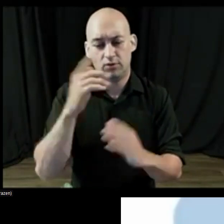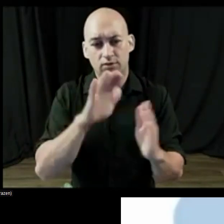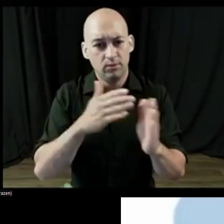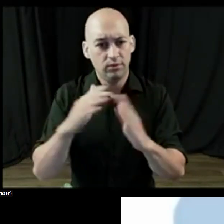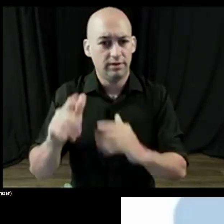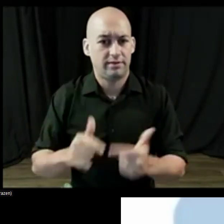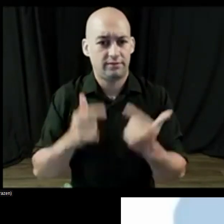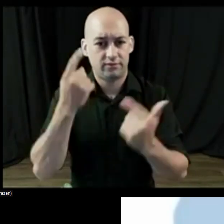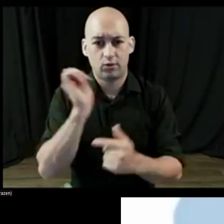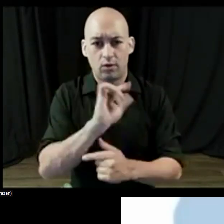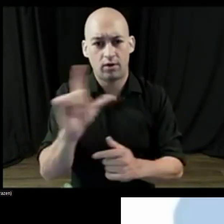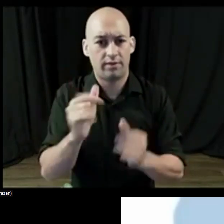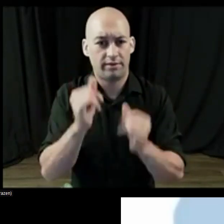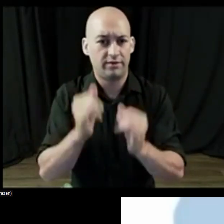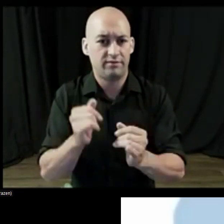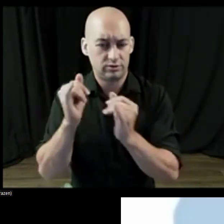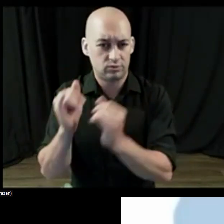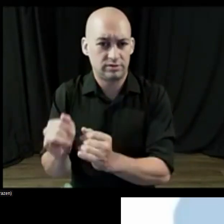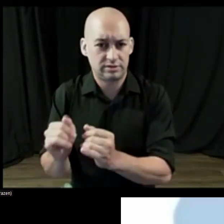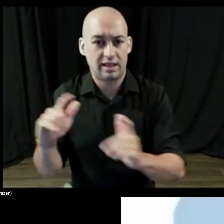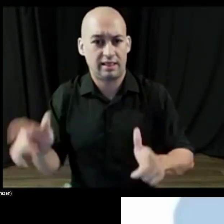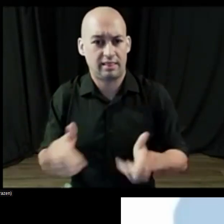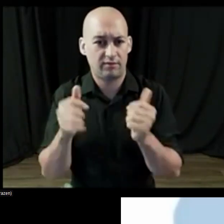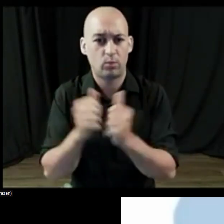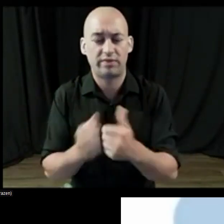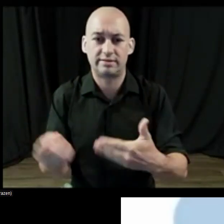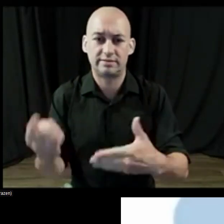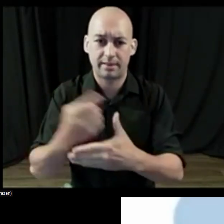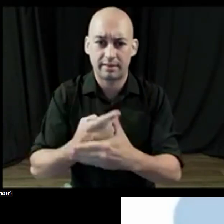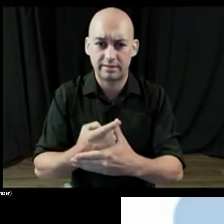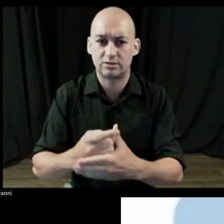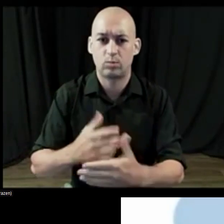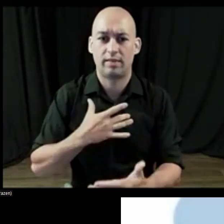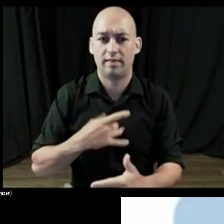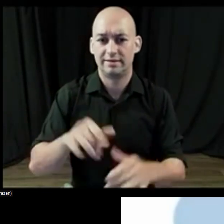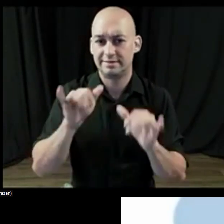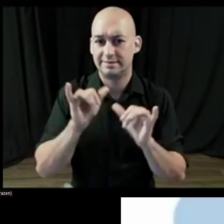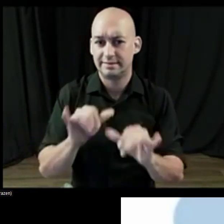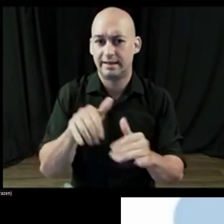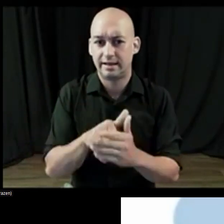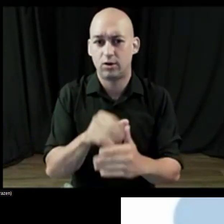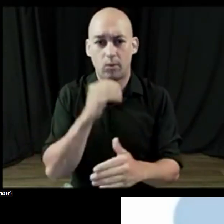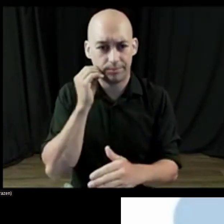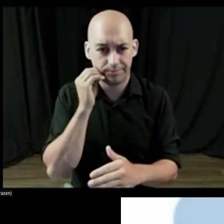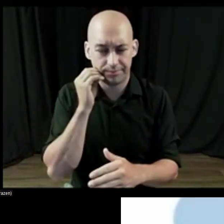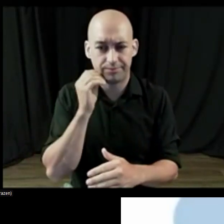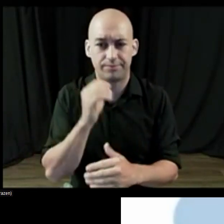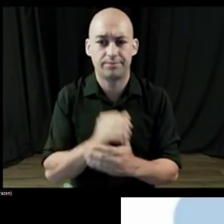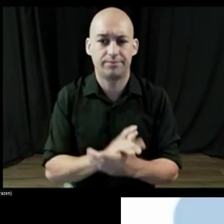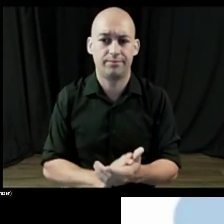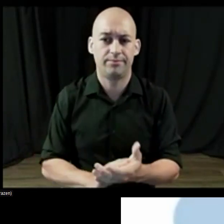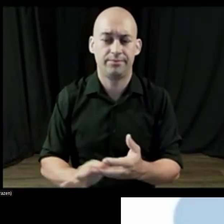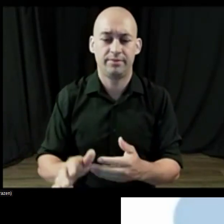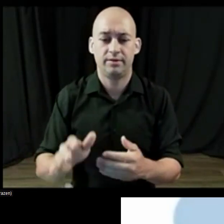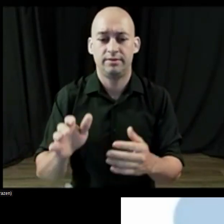all individuals who are living with disabilities and would like to remain in their home. So with that, I am going